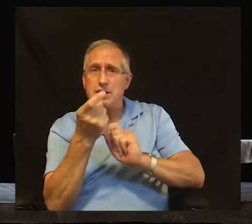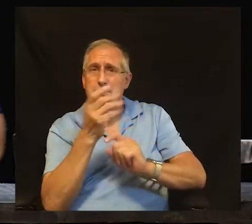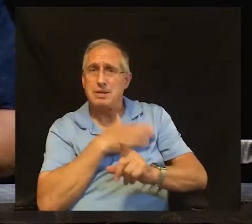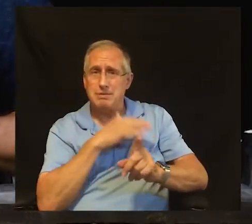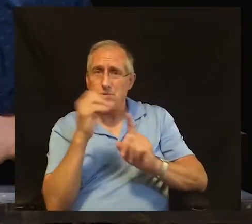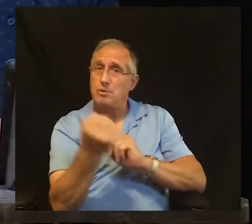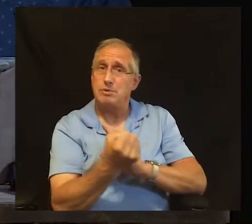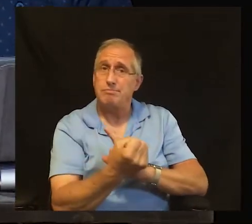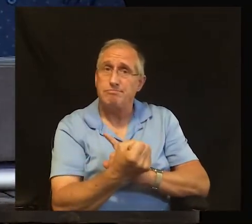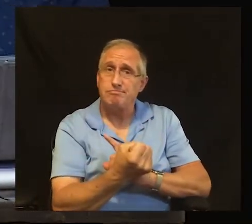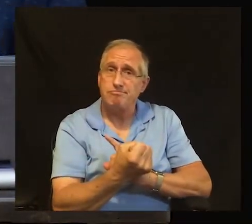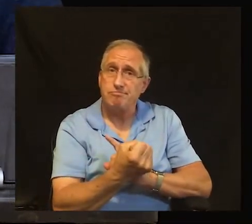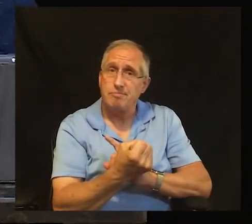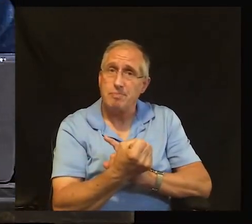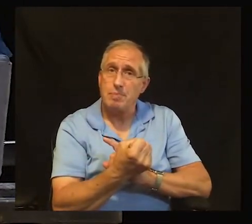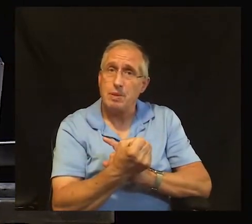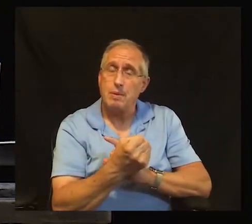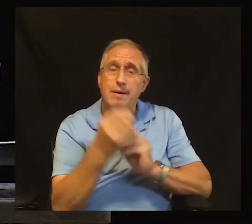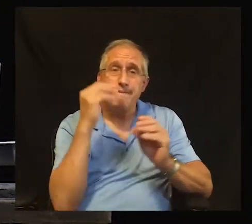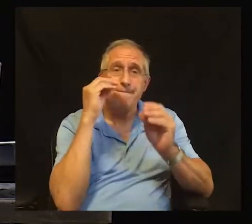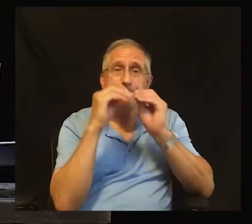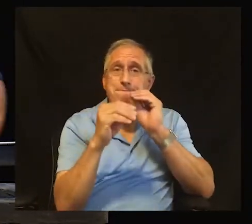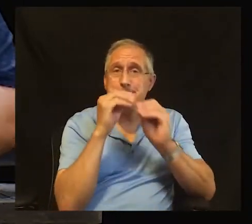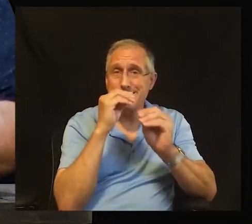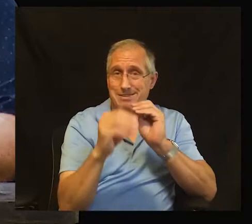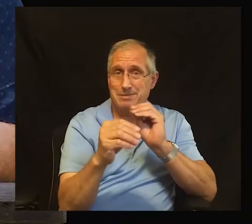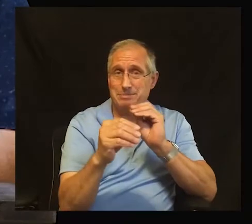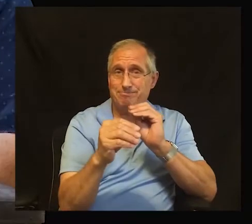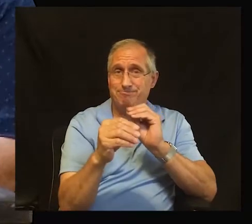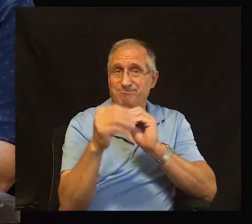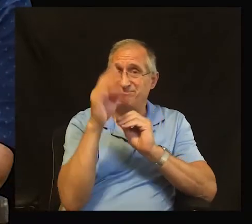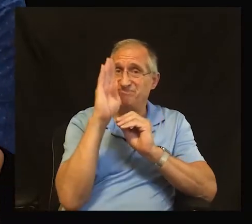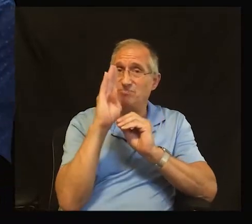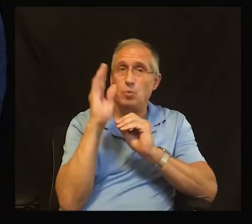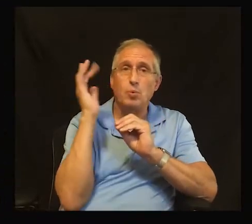you change it? Why don't you fix it?